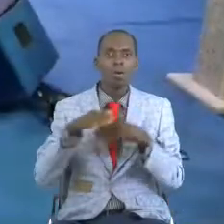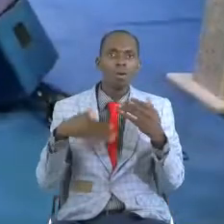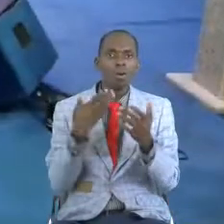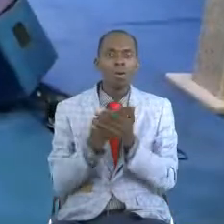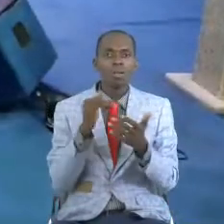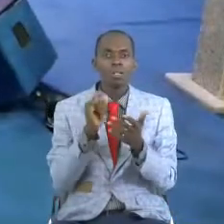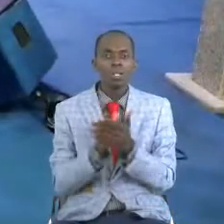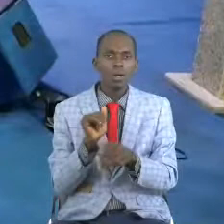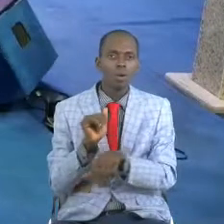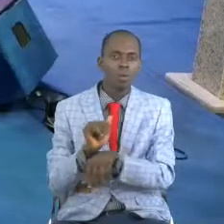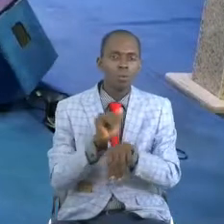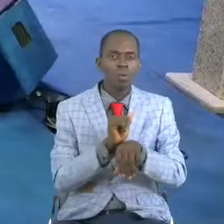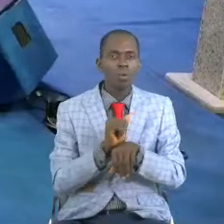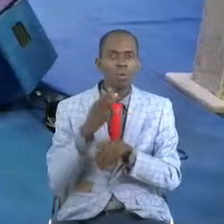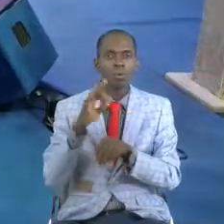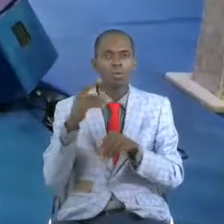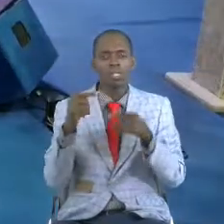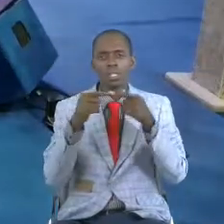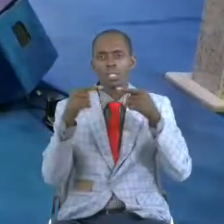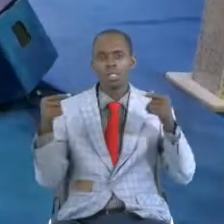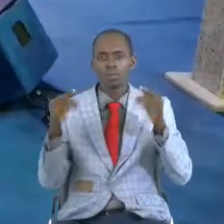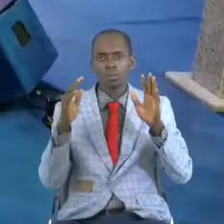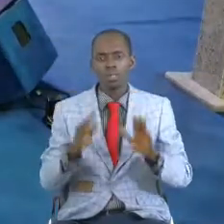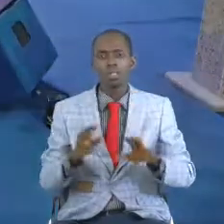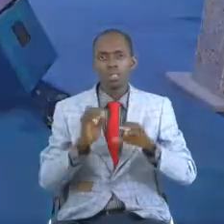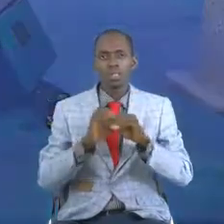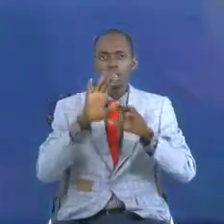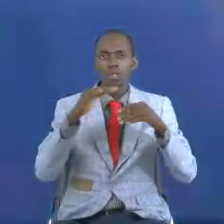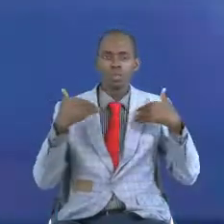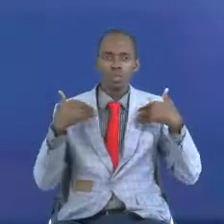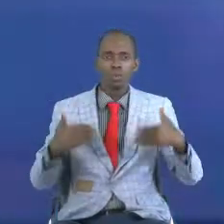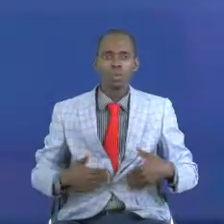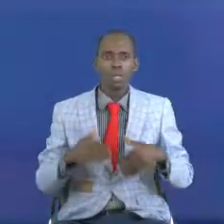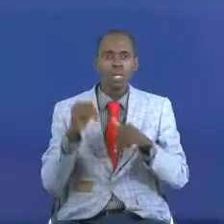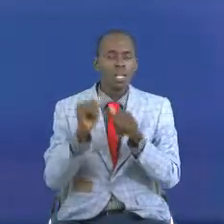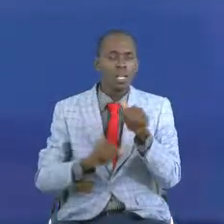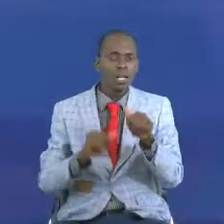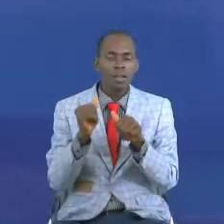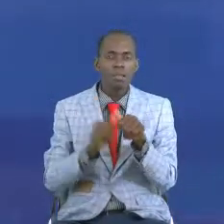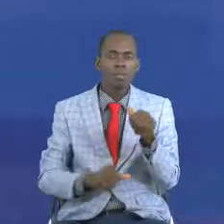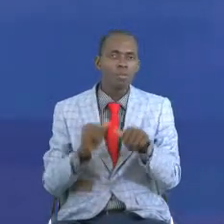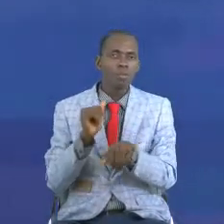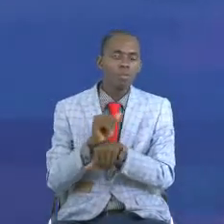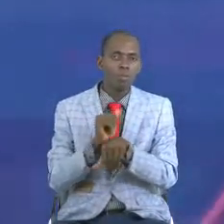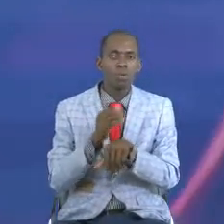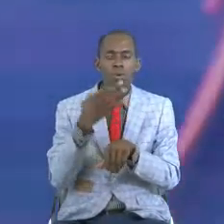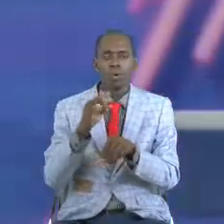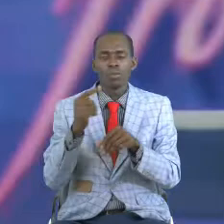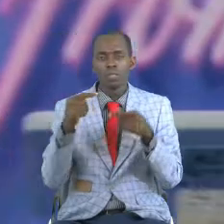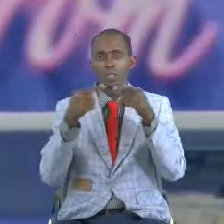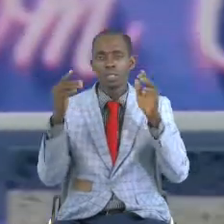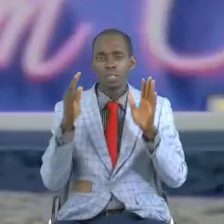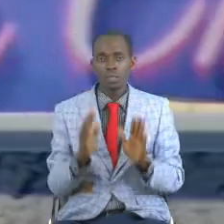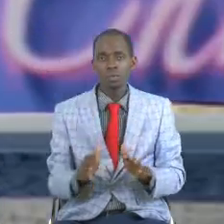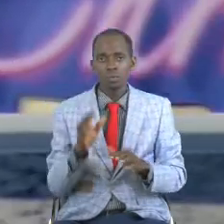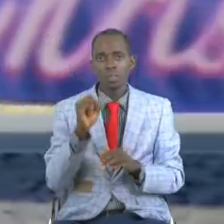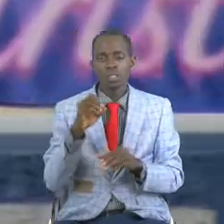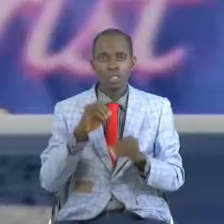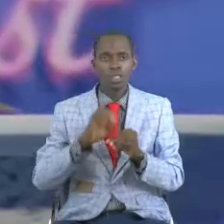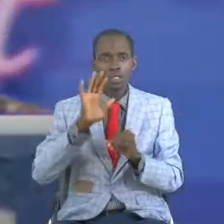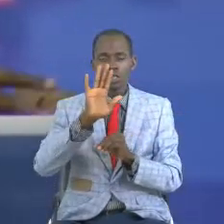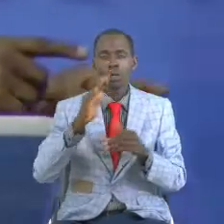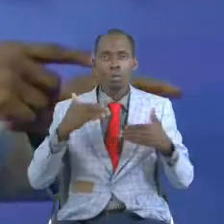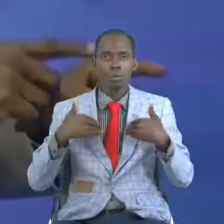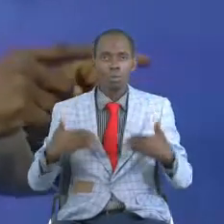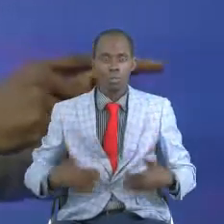the enemy in your body, all those manipulations of the enemy in your body,